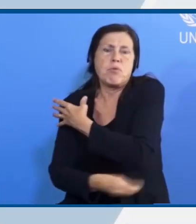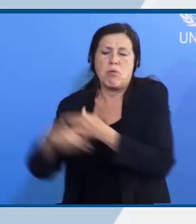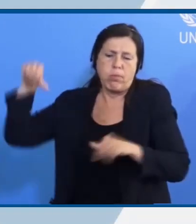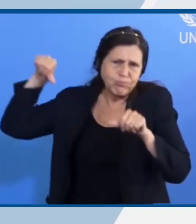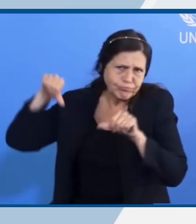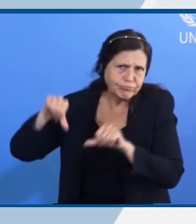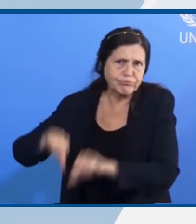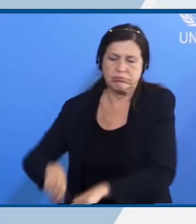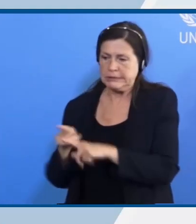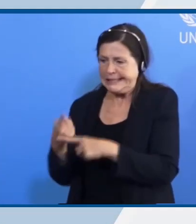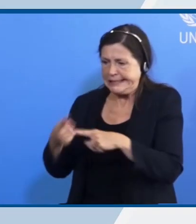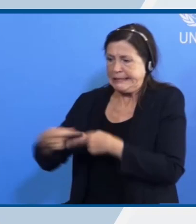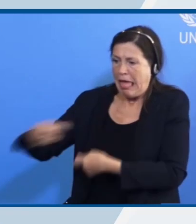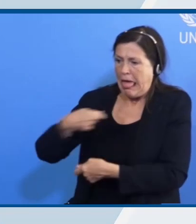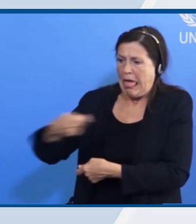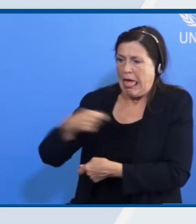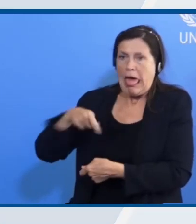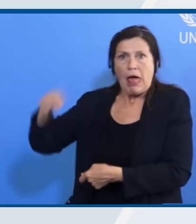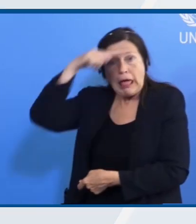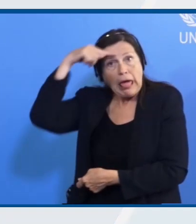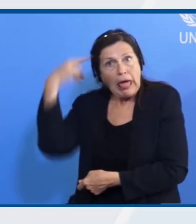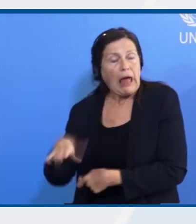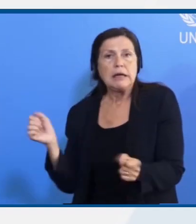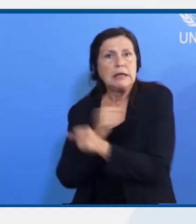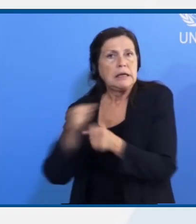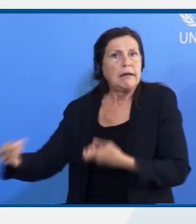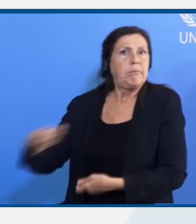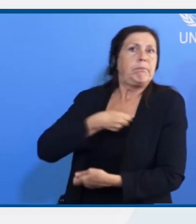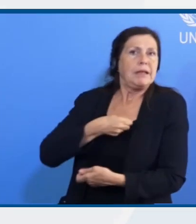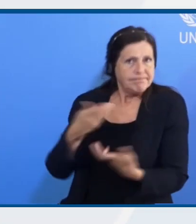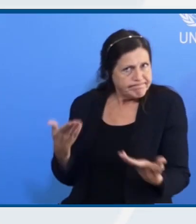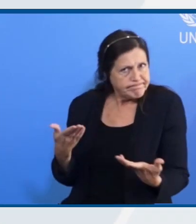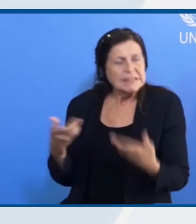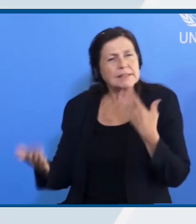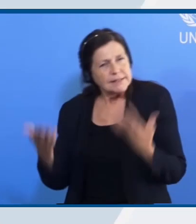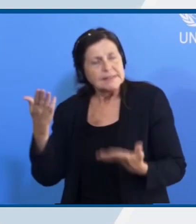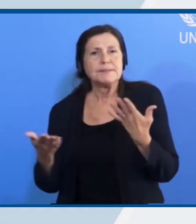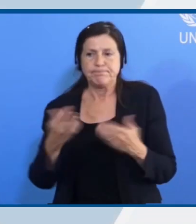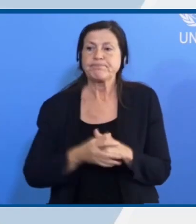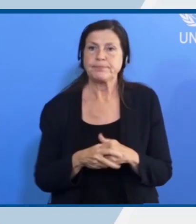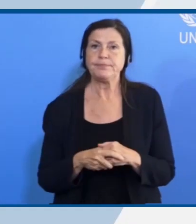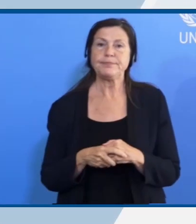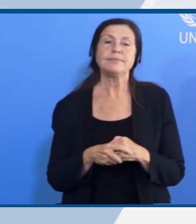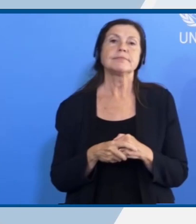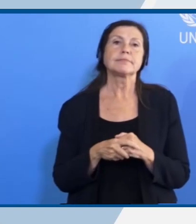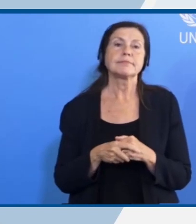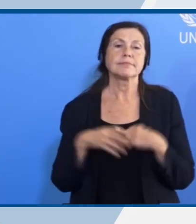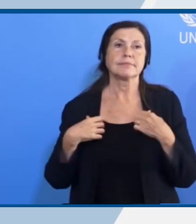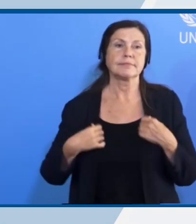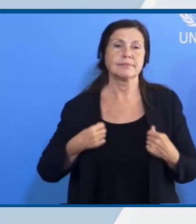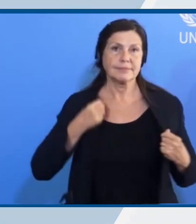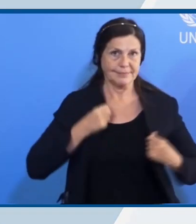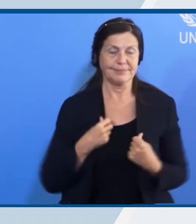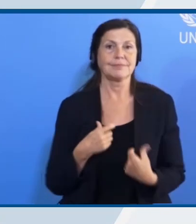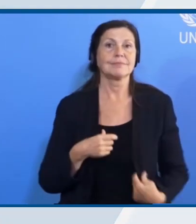So, a bundle of questions here. Who would like to go first? Perhaps, who feels ready? Tisa, you go.